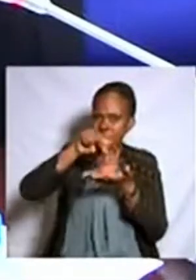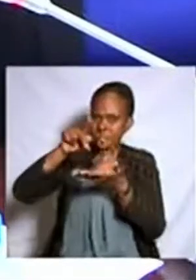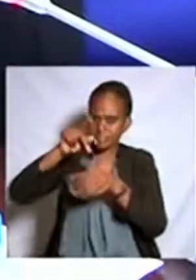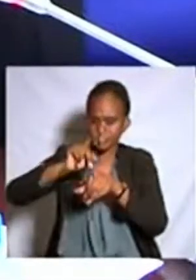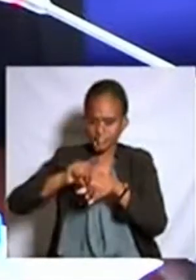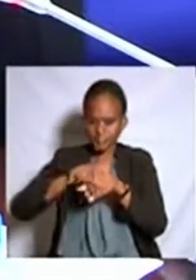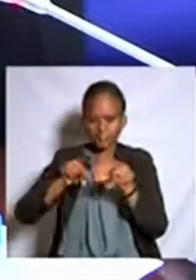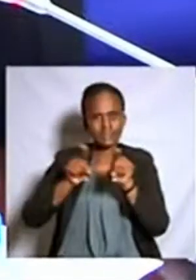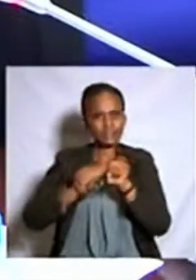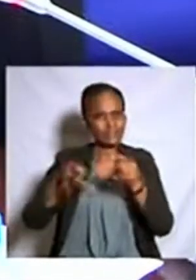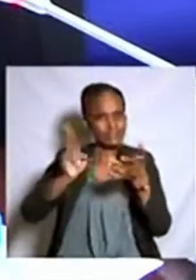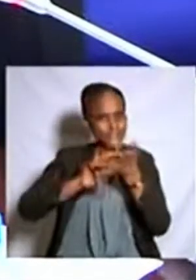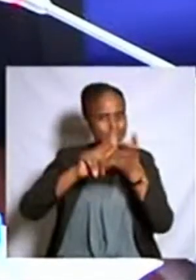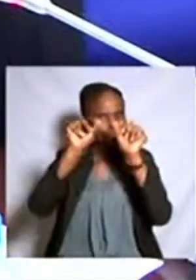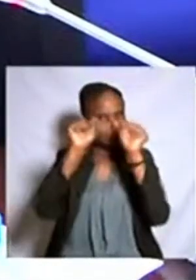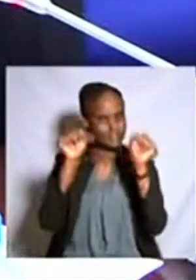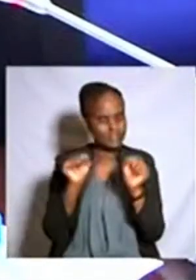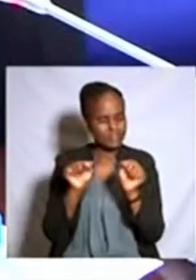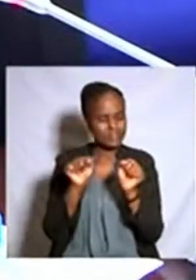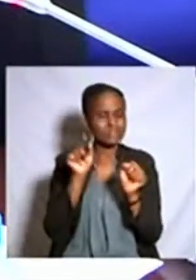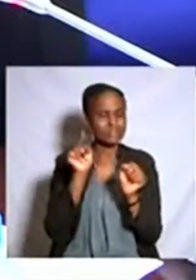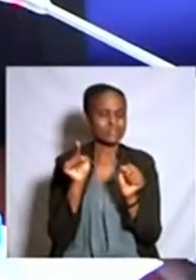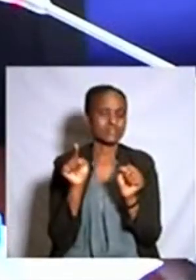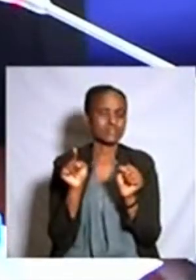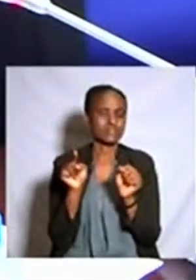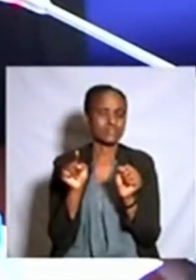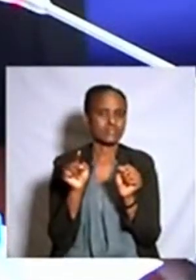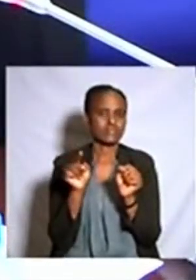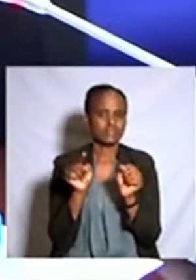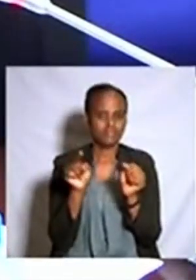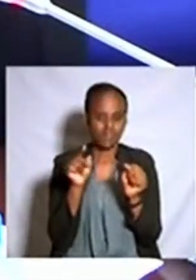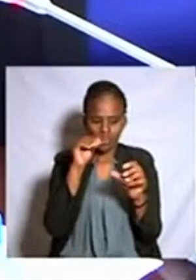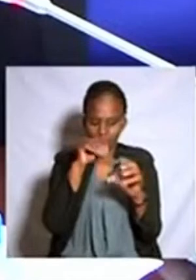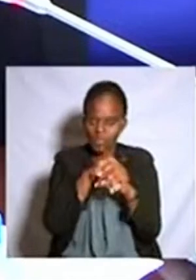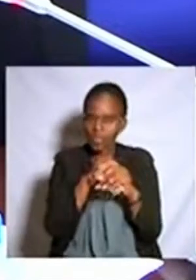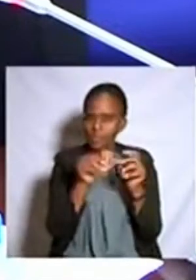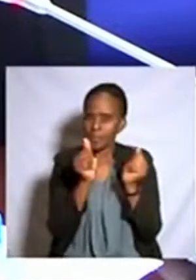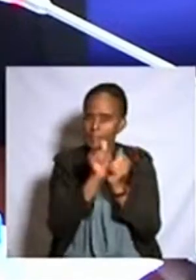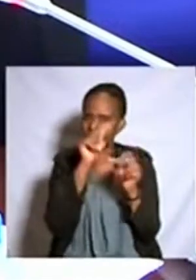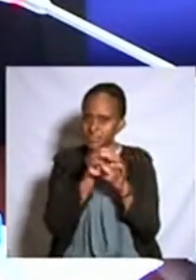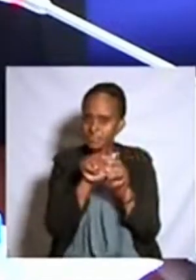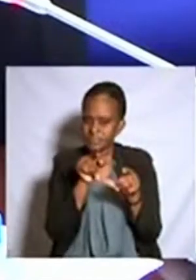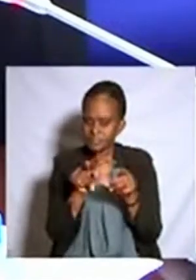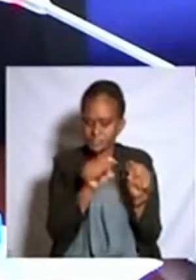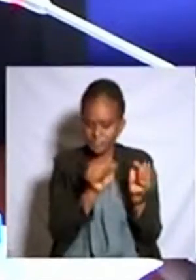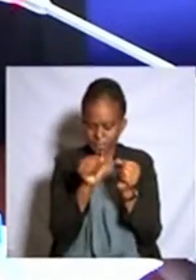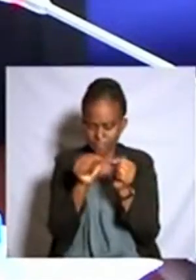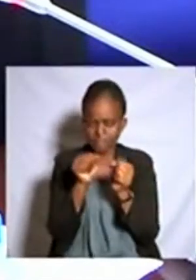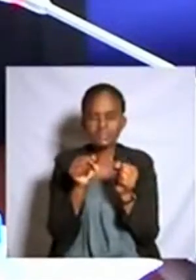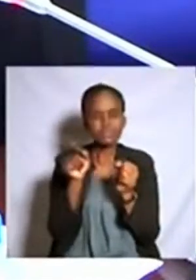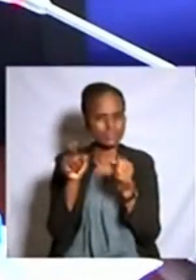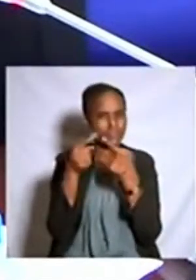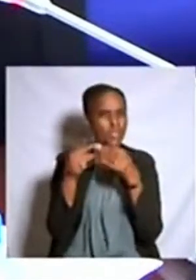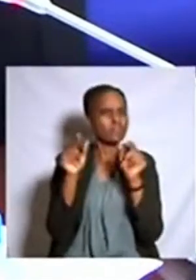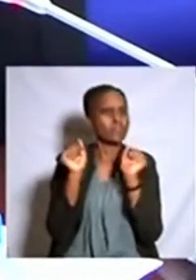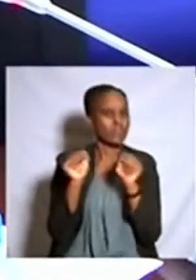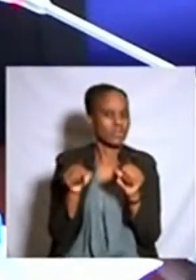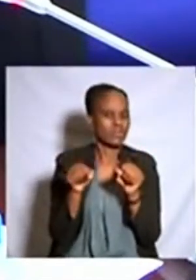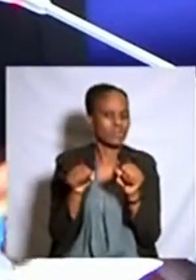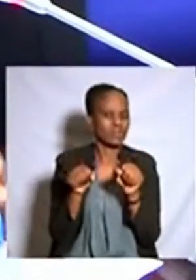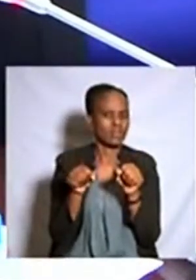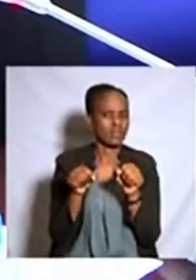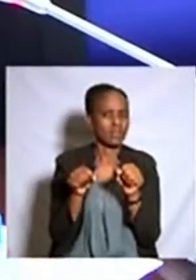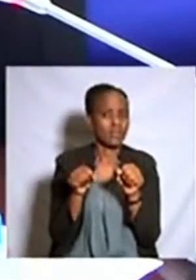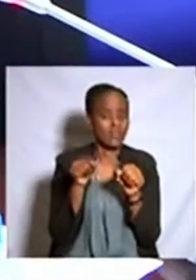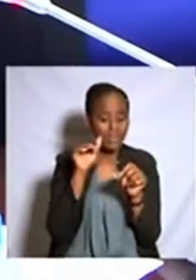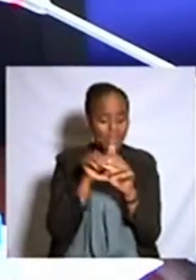the restructure, so that they fall within, I think, that. So system errors here, they do happen. And in